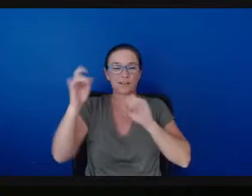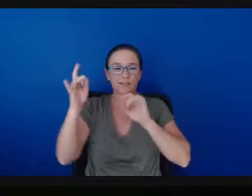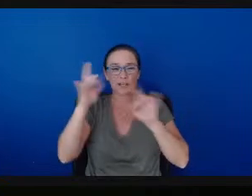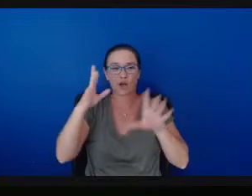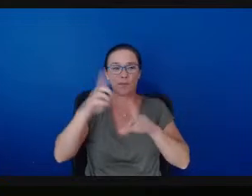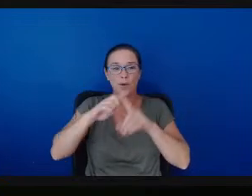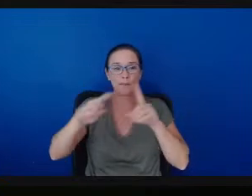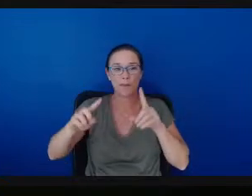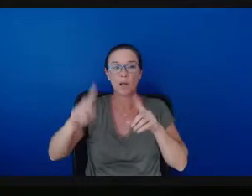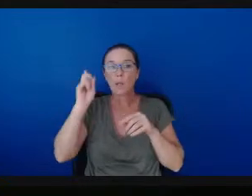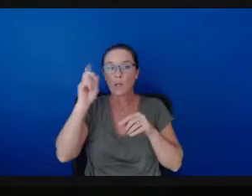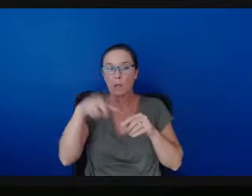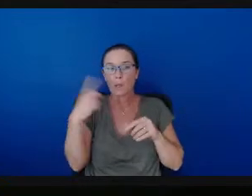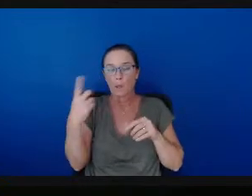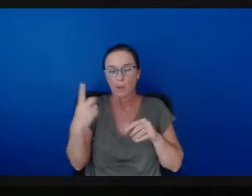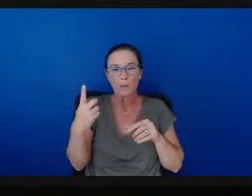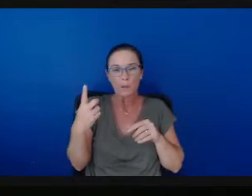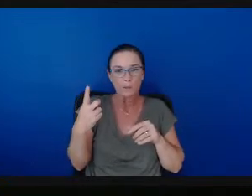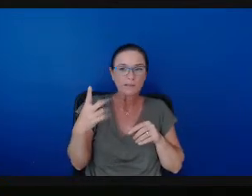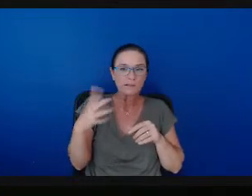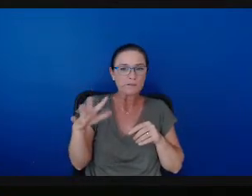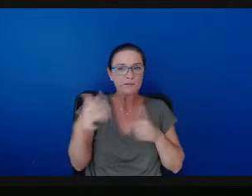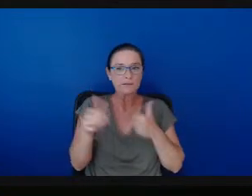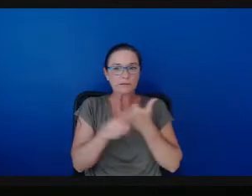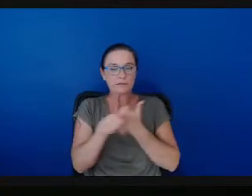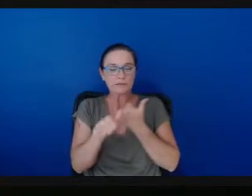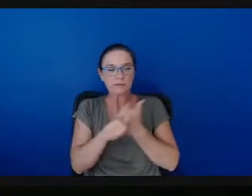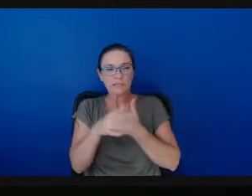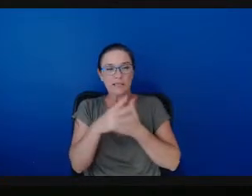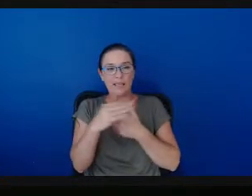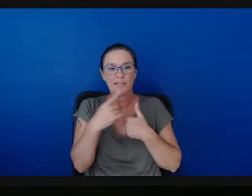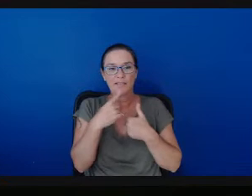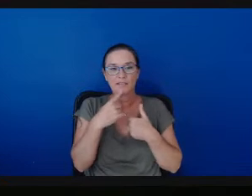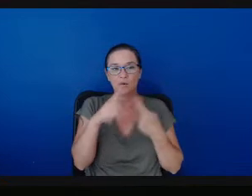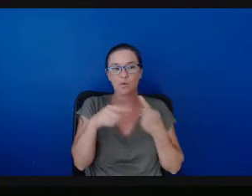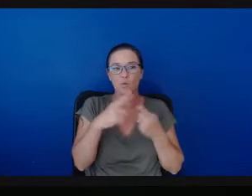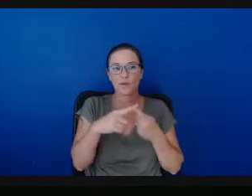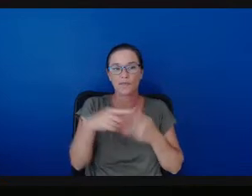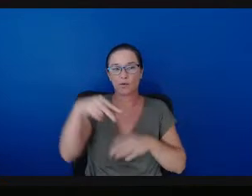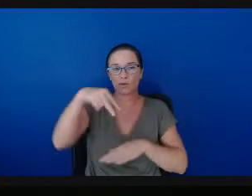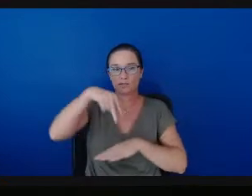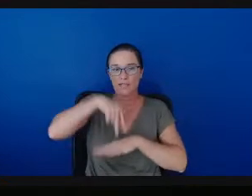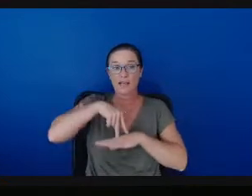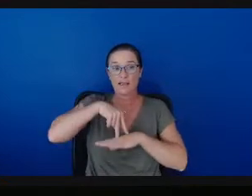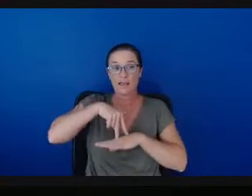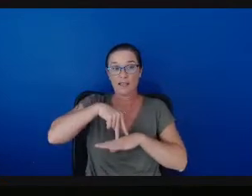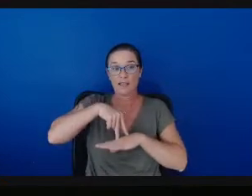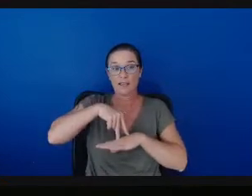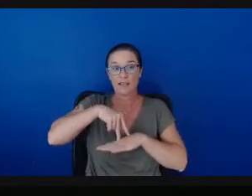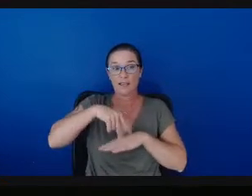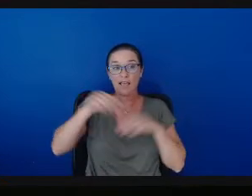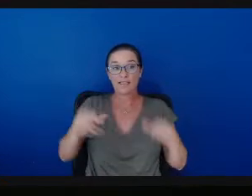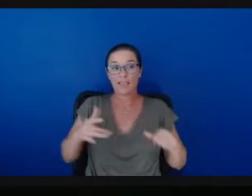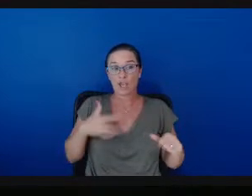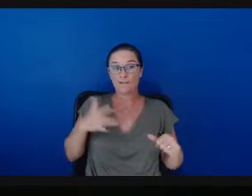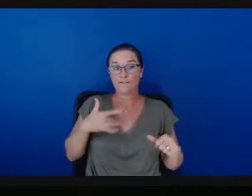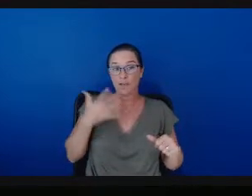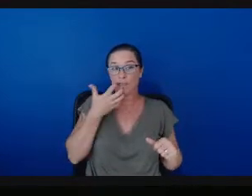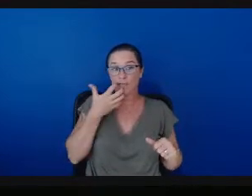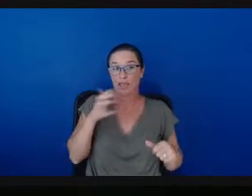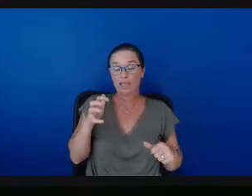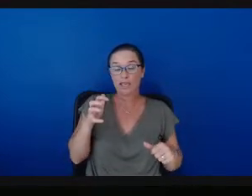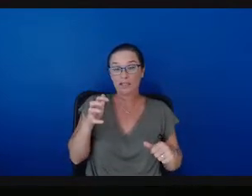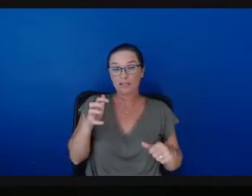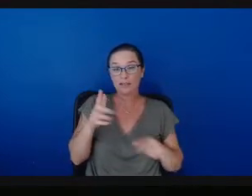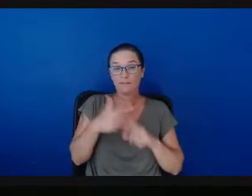look threatening. And in fact, they noted as well that while standing on that edge of the overlook, they could feel the heat